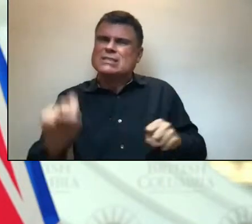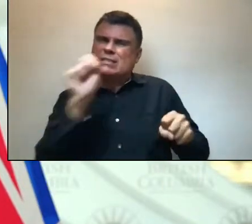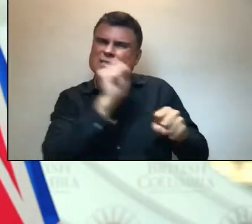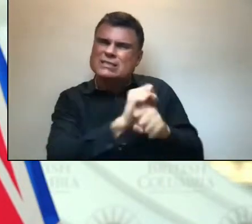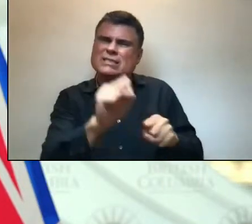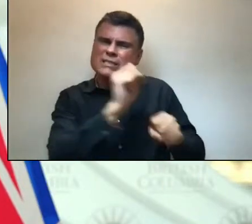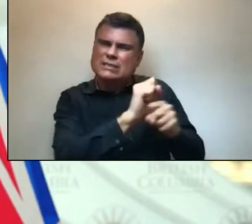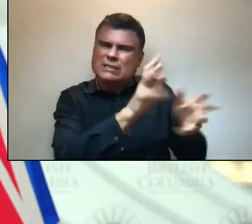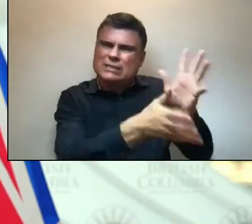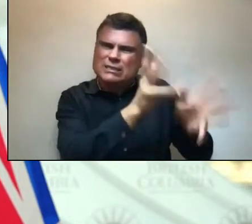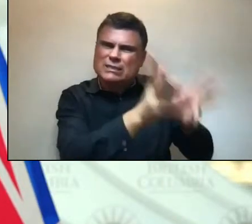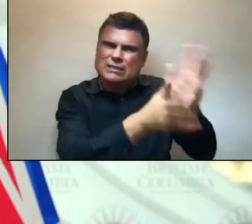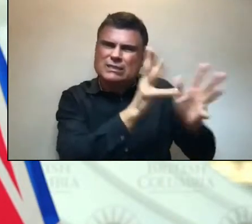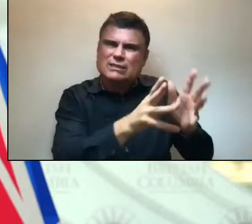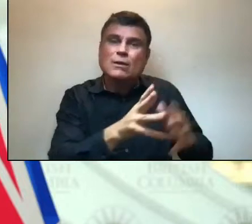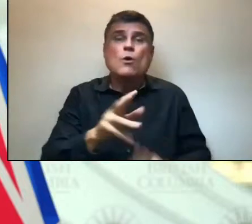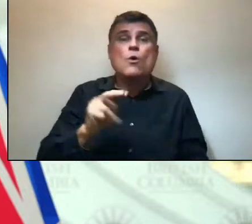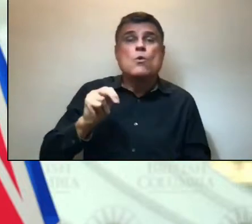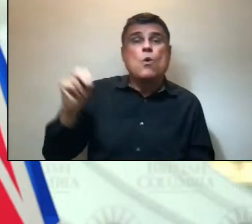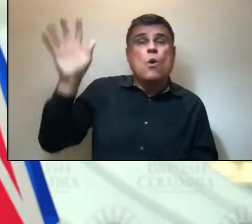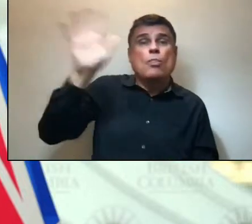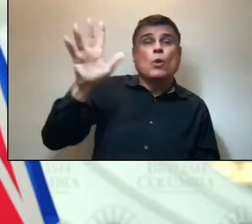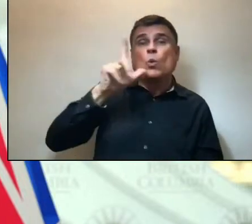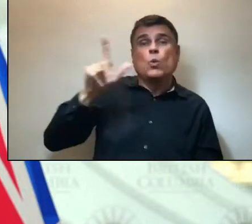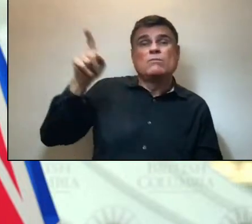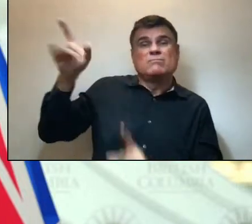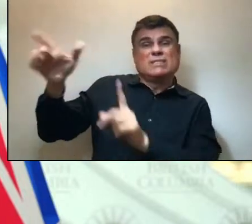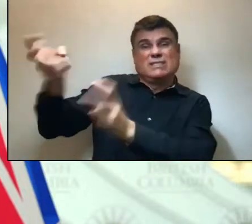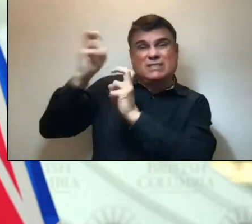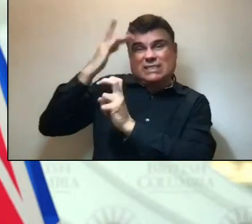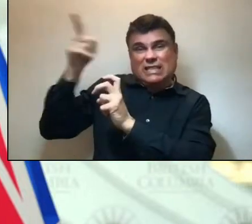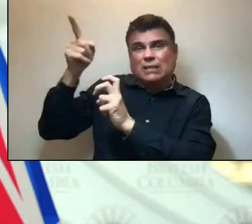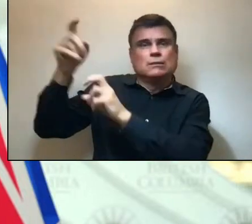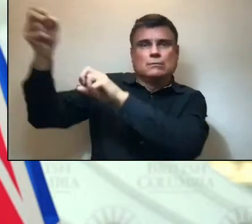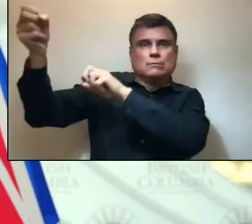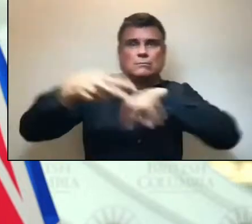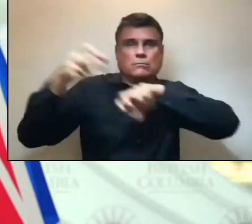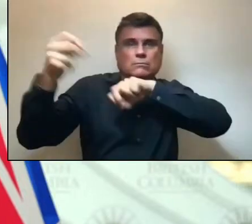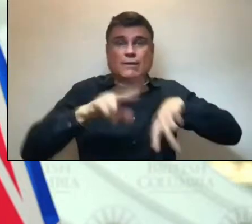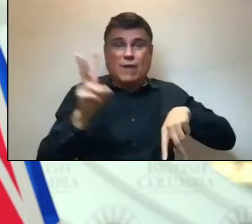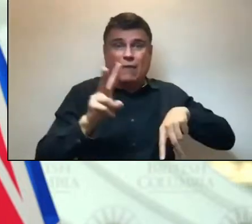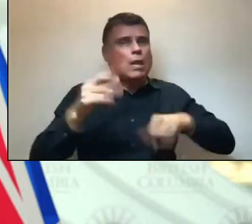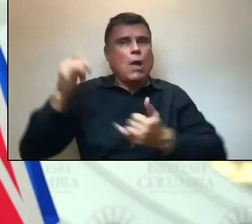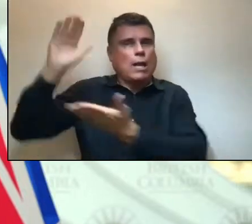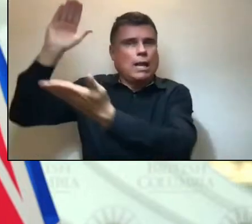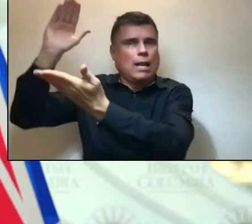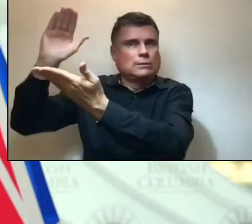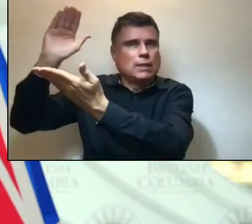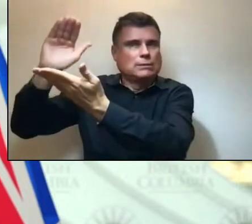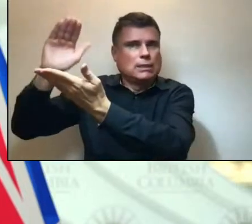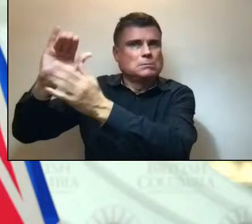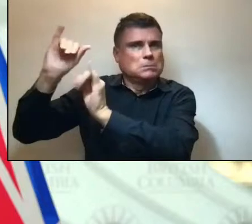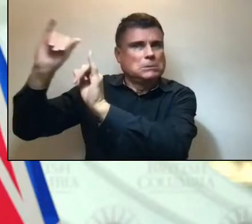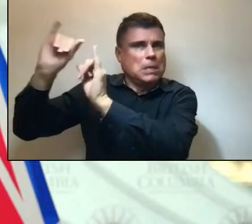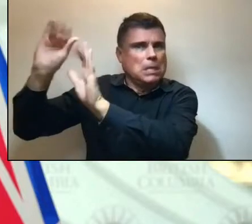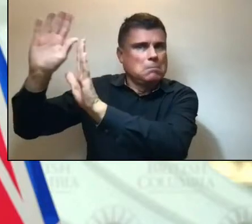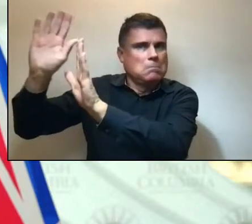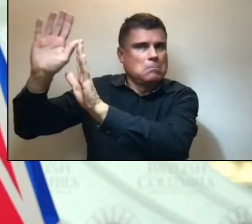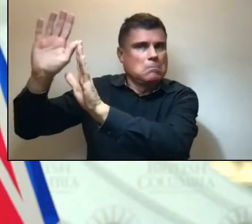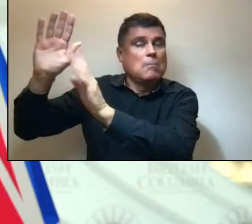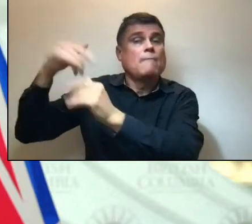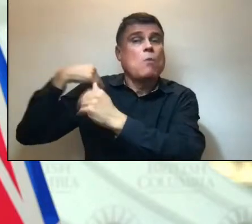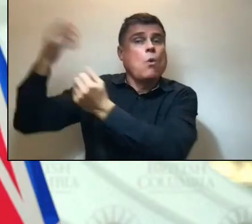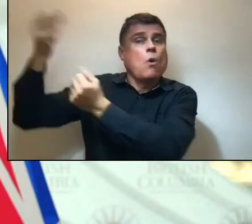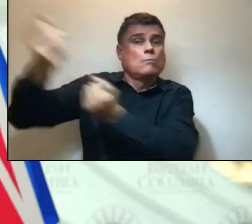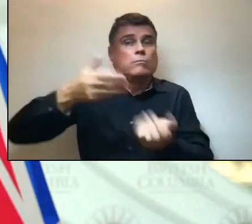north has slowed as rates of transmission and case counts have slowed in the north. Regarding patient transfers,